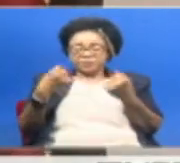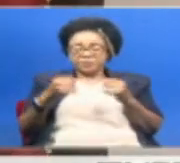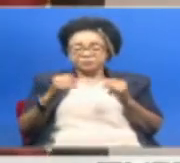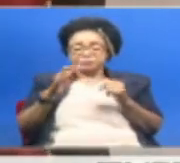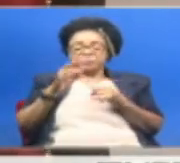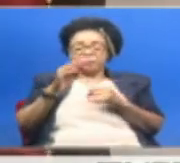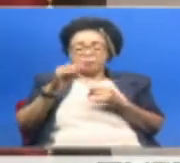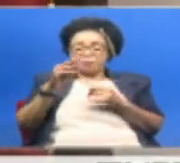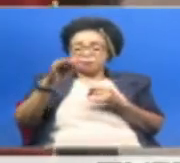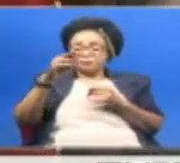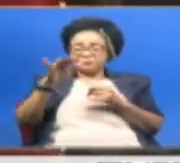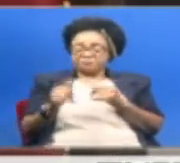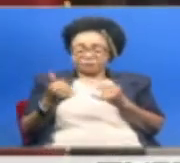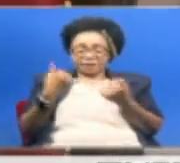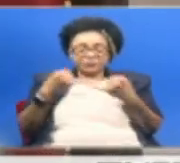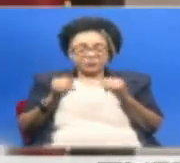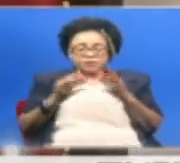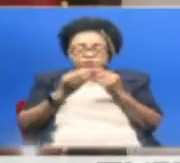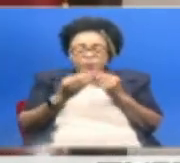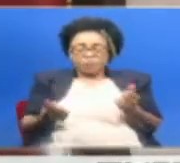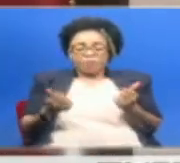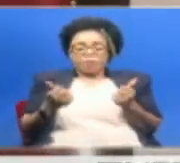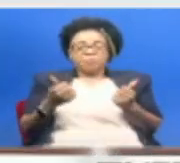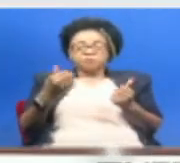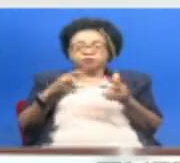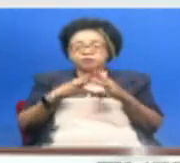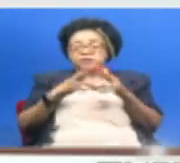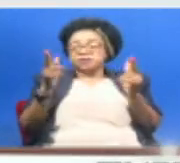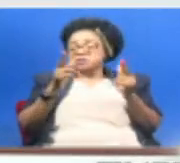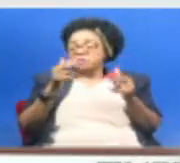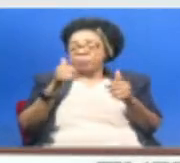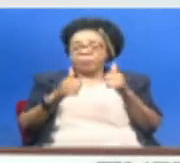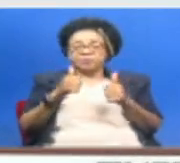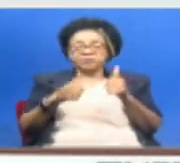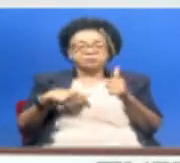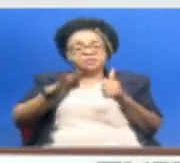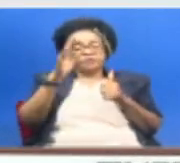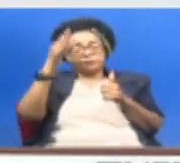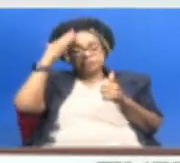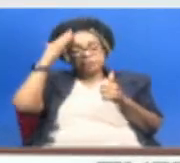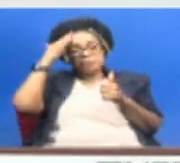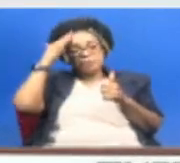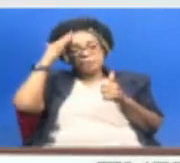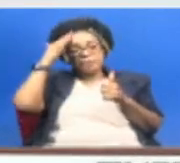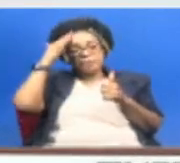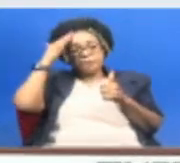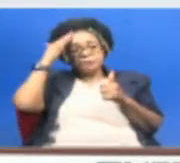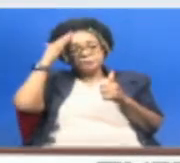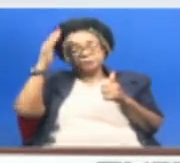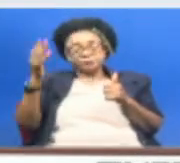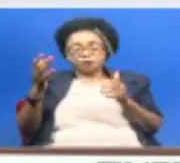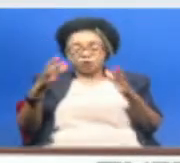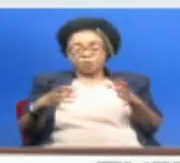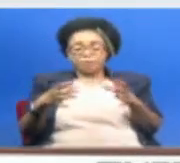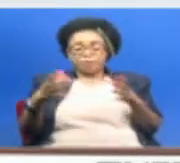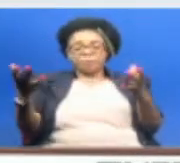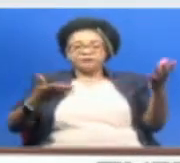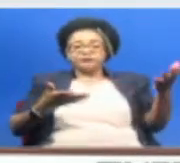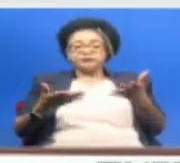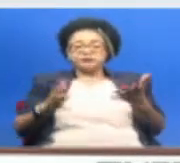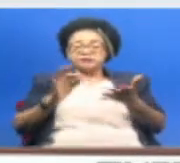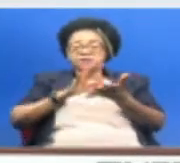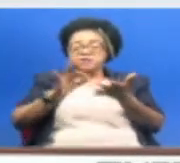public, narrowing them down to set the ball rolling. Among those groups that we'll be inviting this Friday is the Secretariat